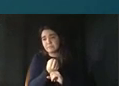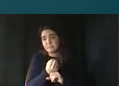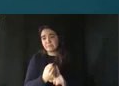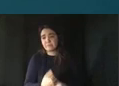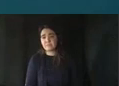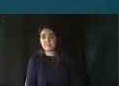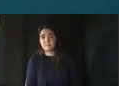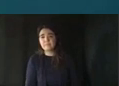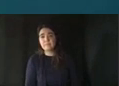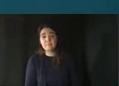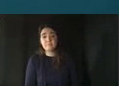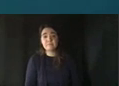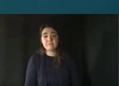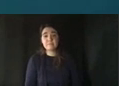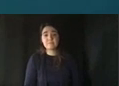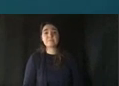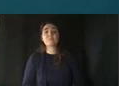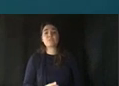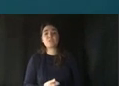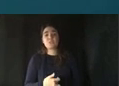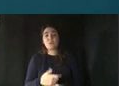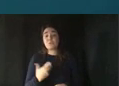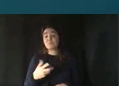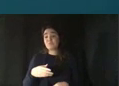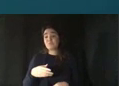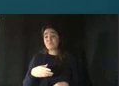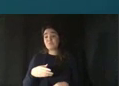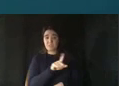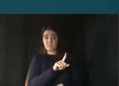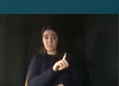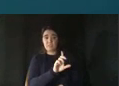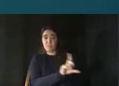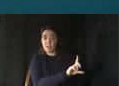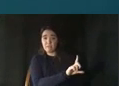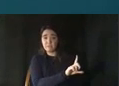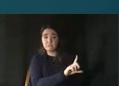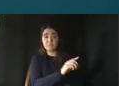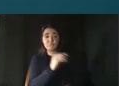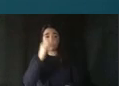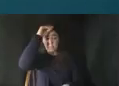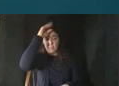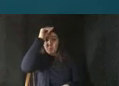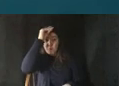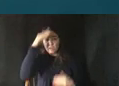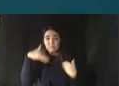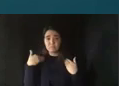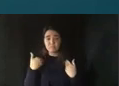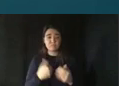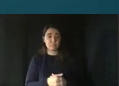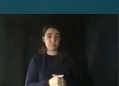On the left is a teenage boy in a detention center. He was caught about to perform a suicide